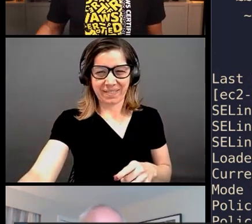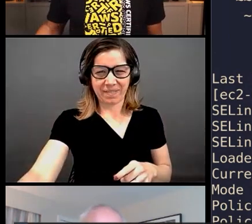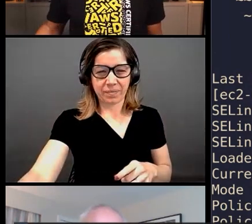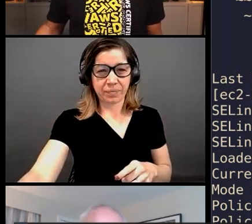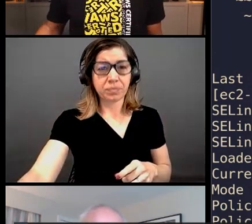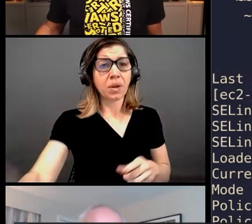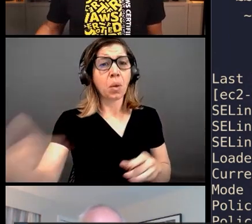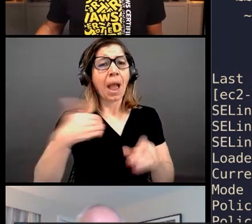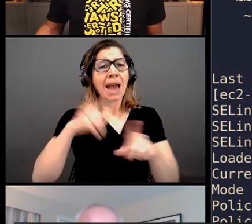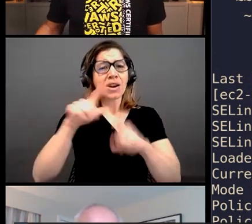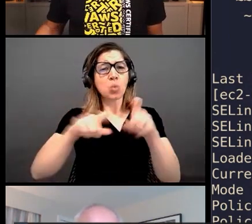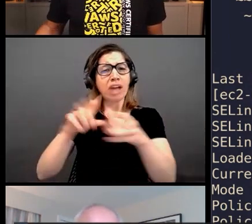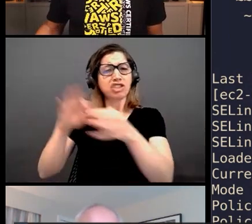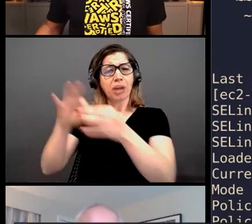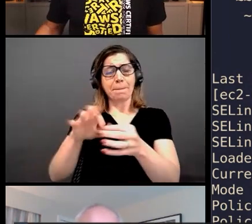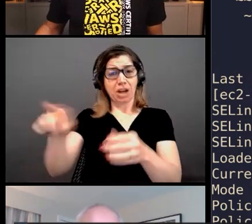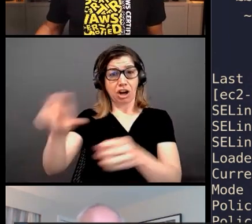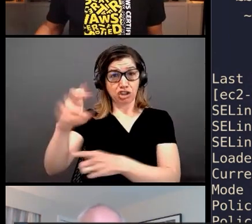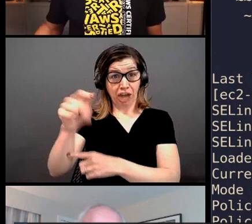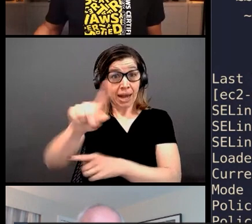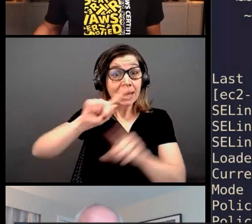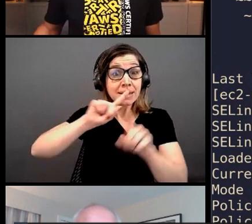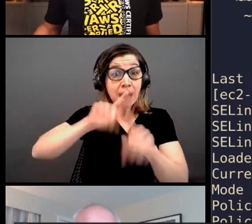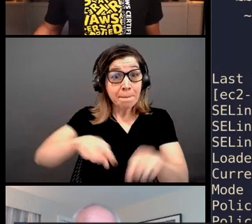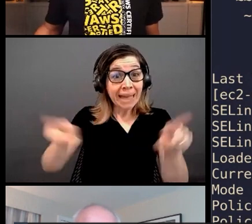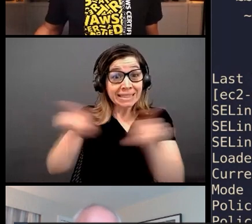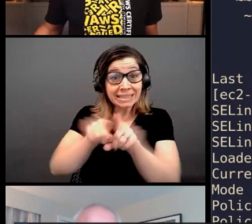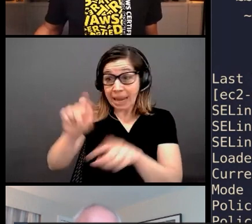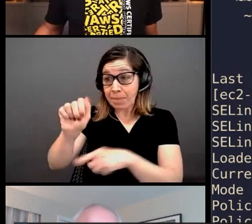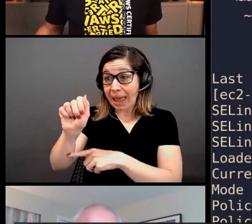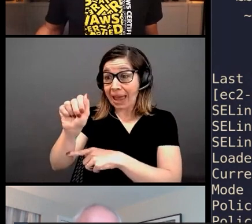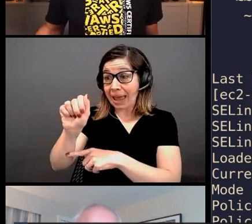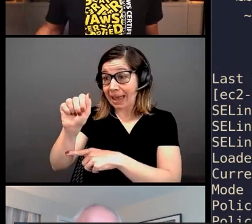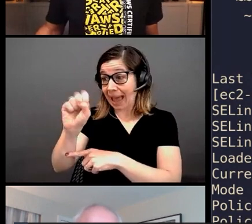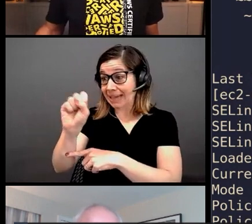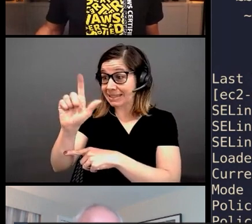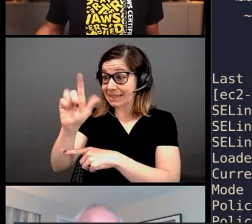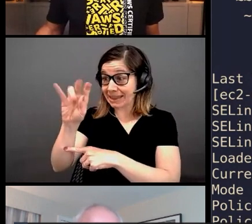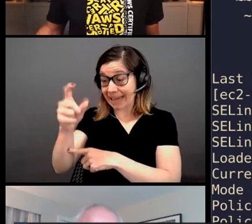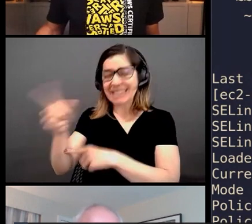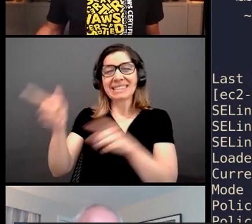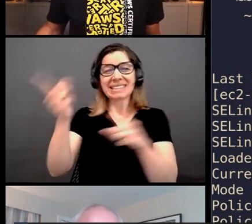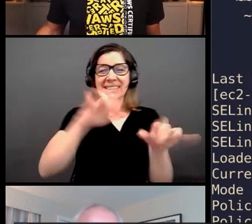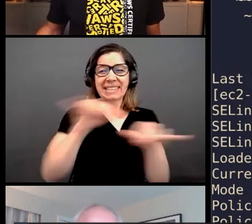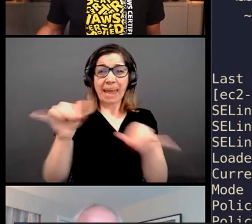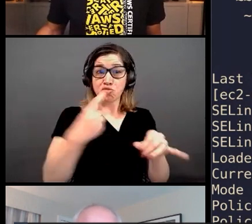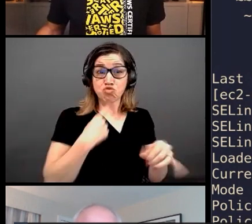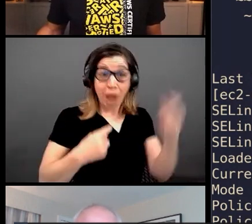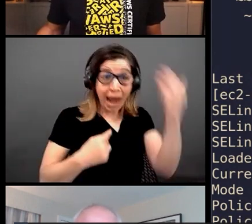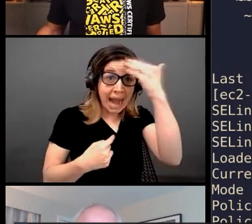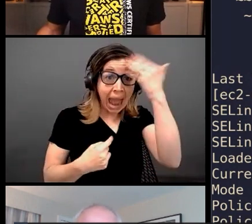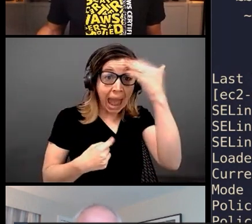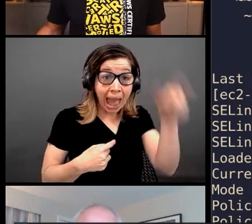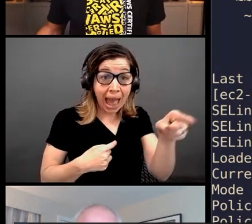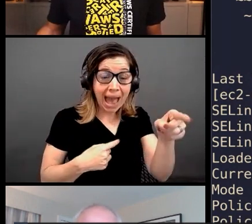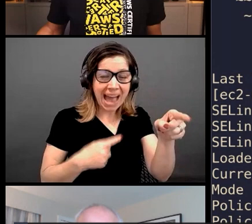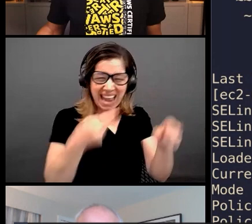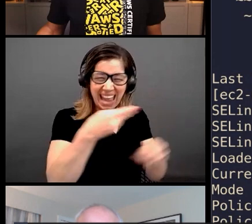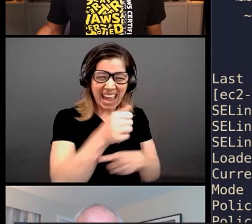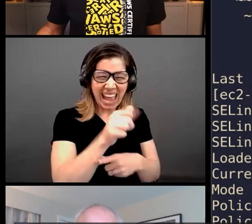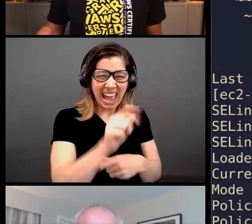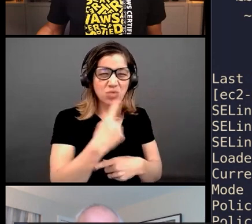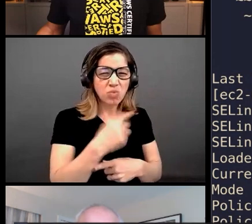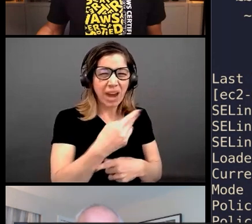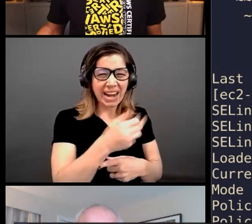chat. Are the commands the same in AWS Linux as like CentOS and Red Hat? They're very, very similar. Yeah. We